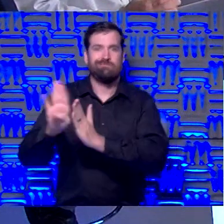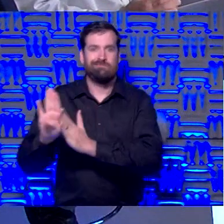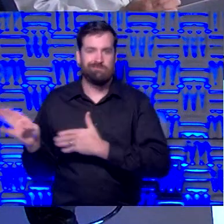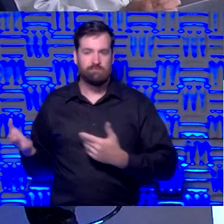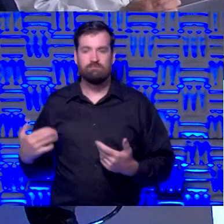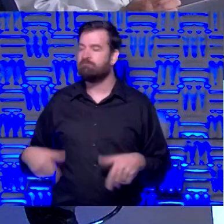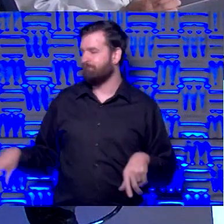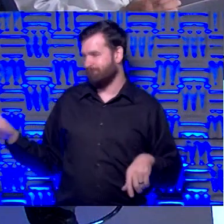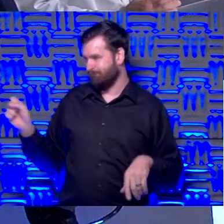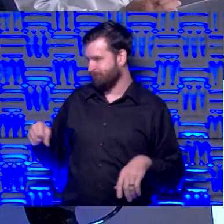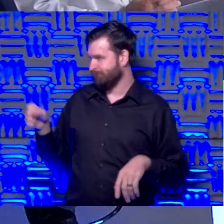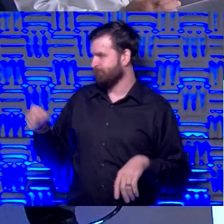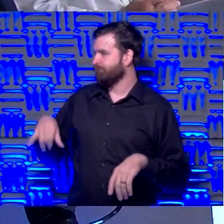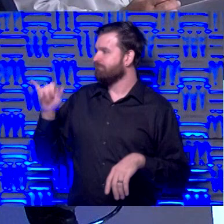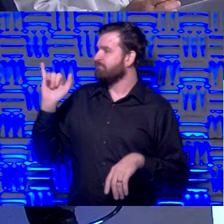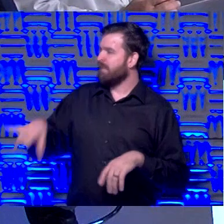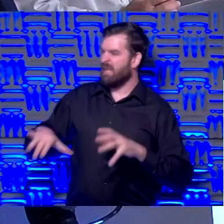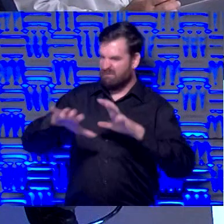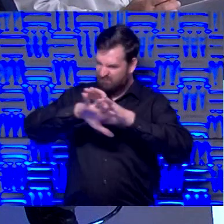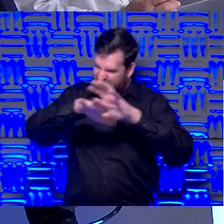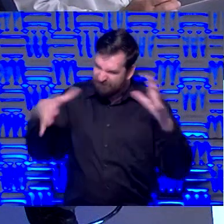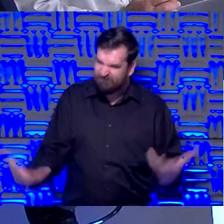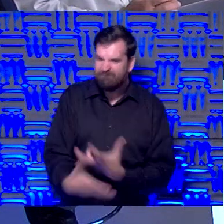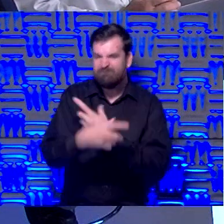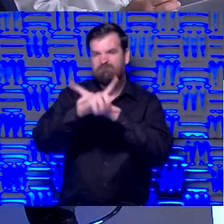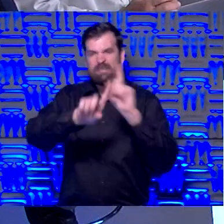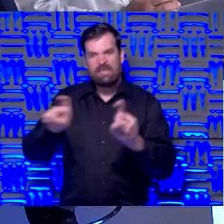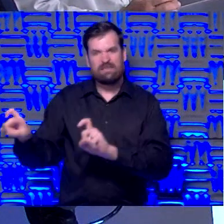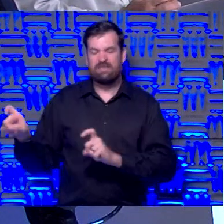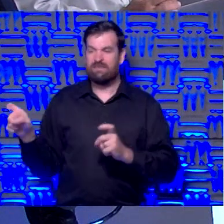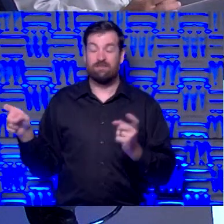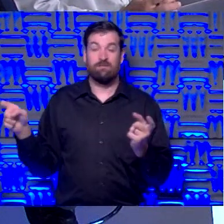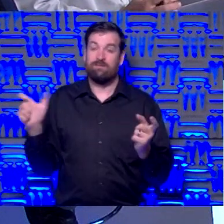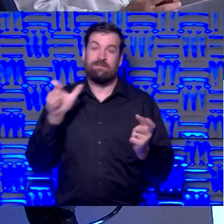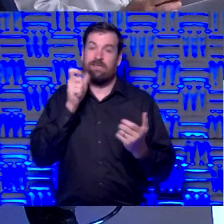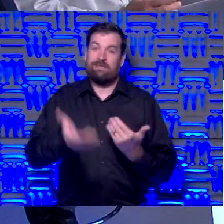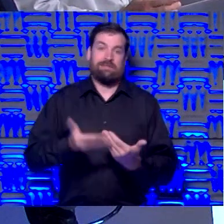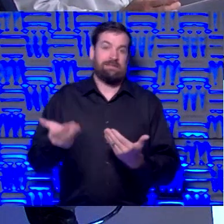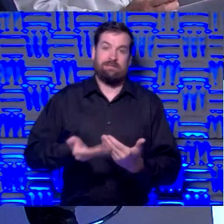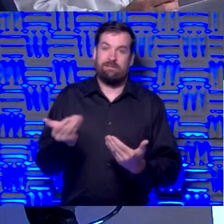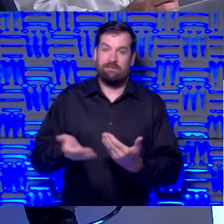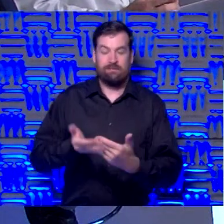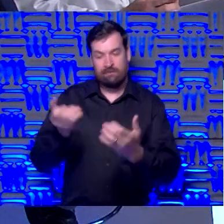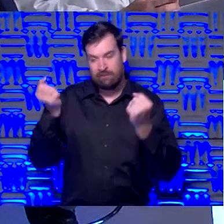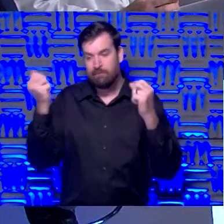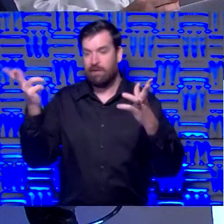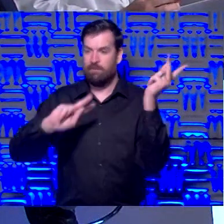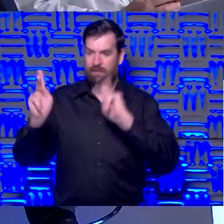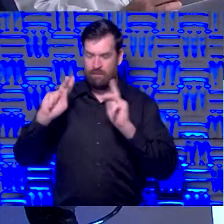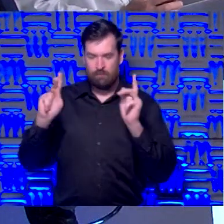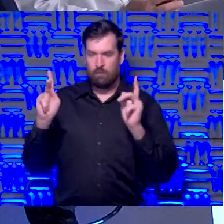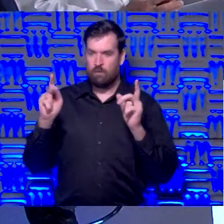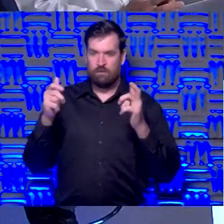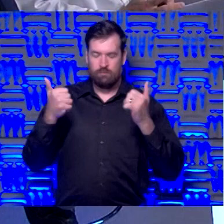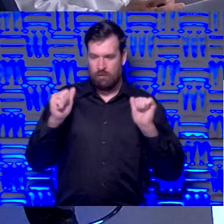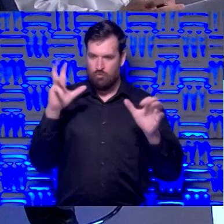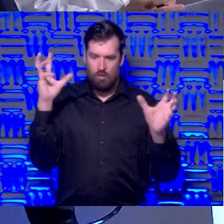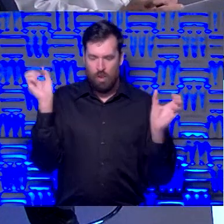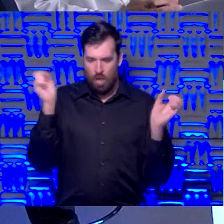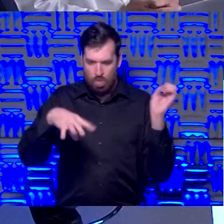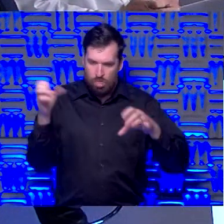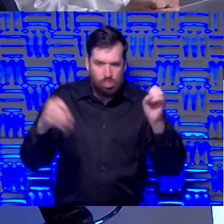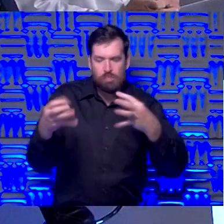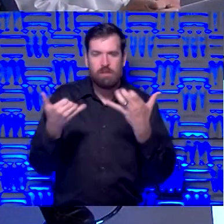phase. Yeah, I think and that mass testing thing has been no small feat, and involved a lot of people to try and pull that off.